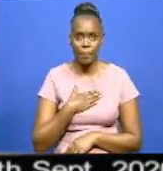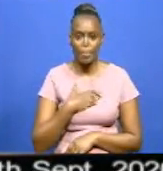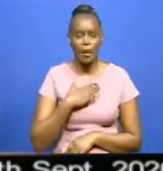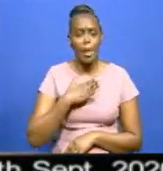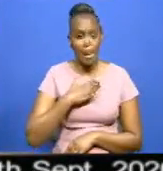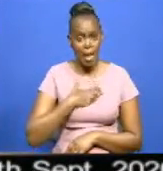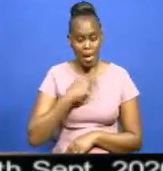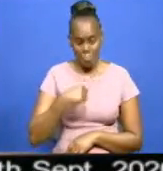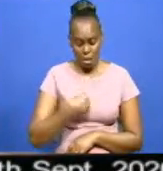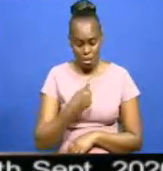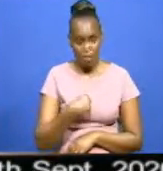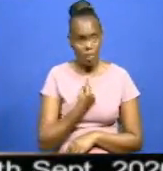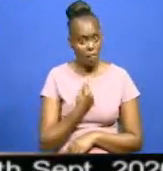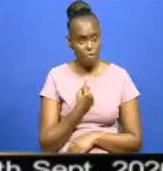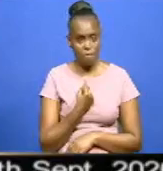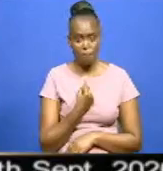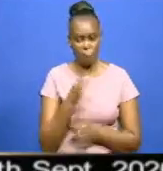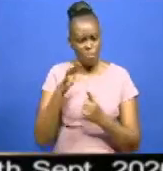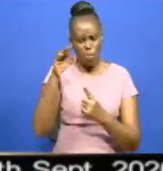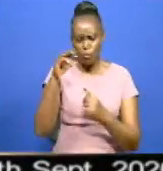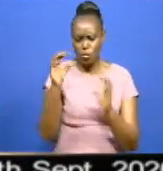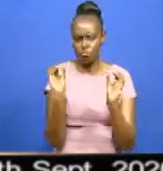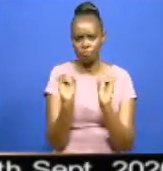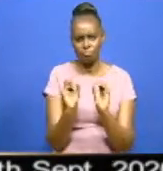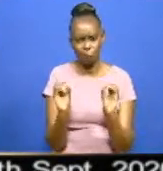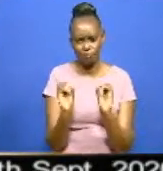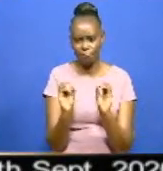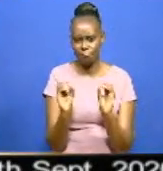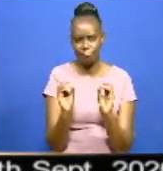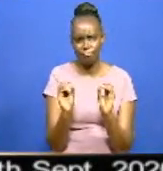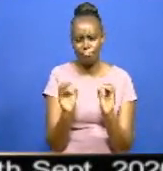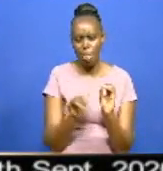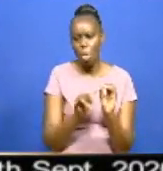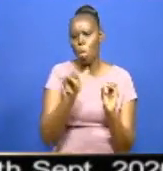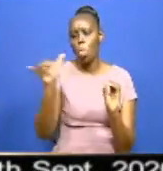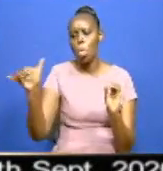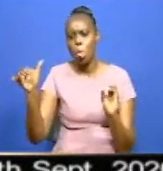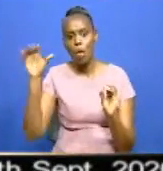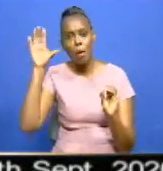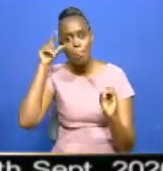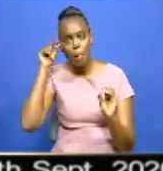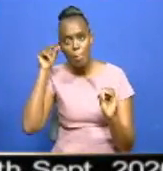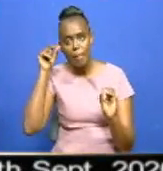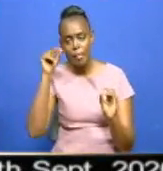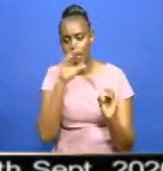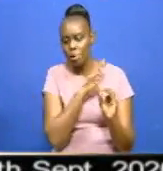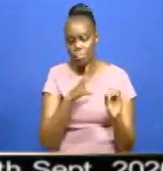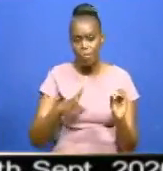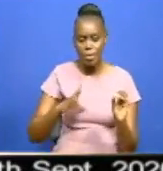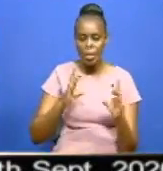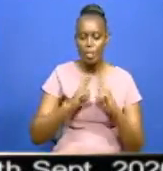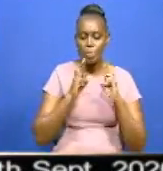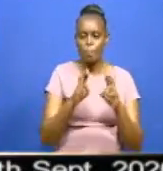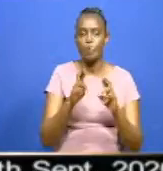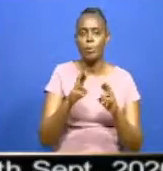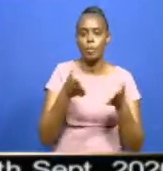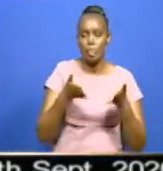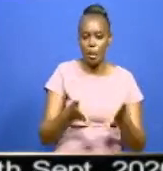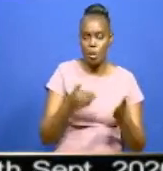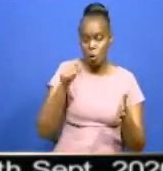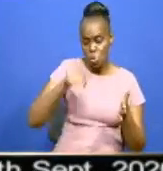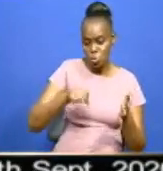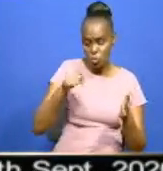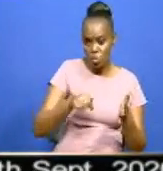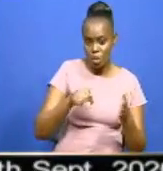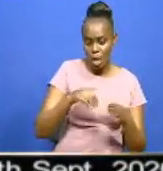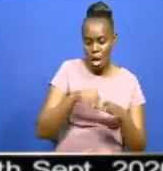I opted not to fly to Mombasa for my committee report today because out